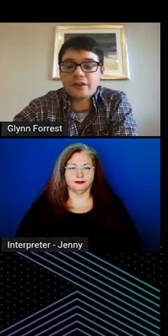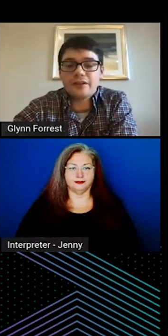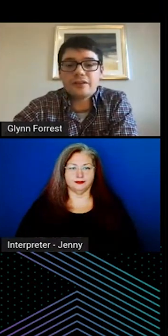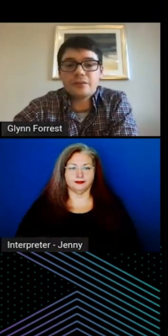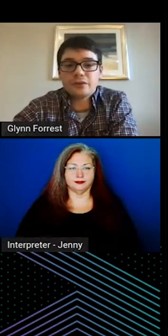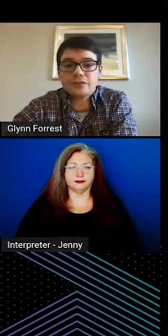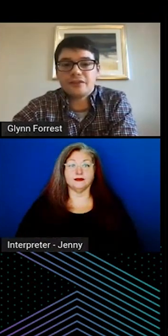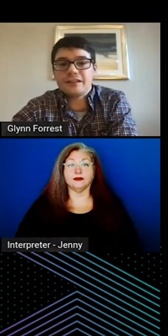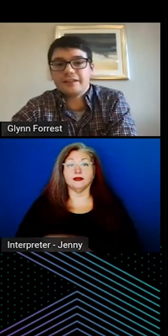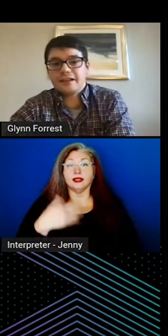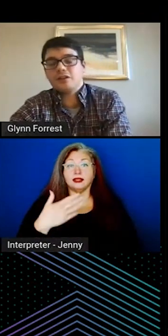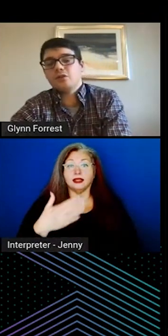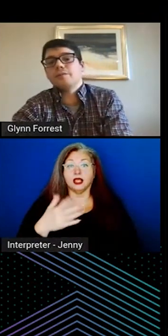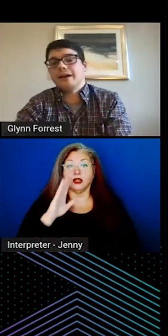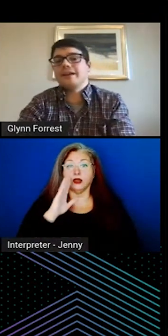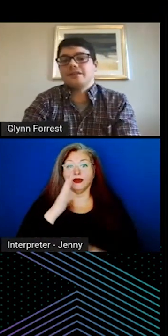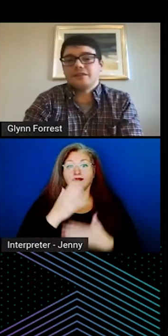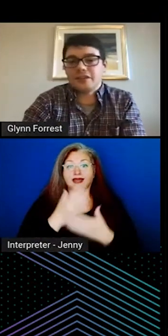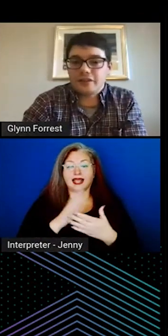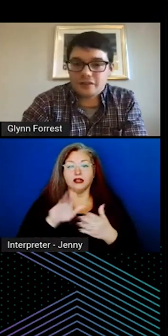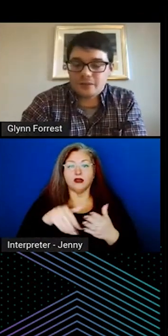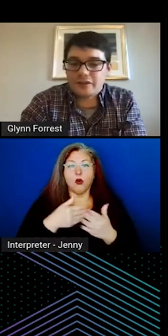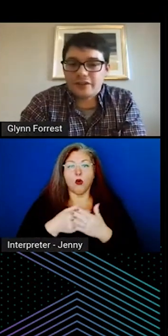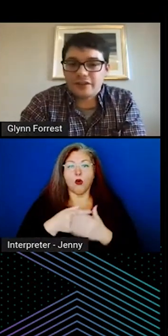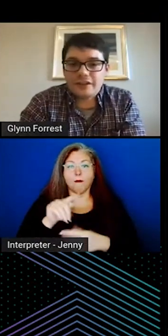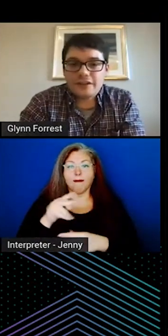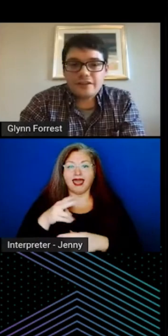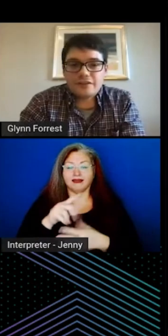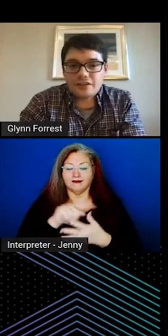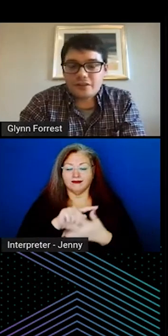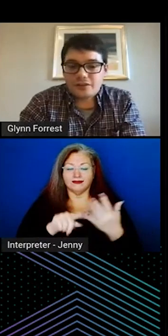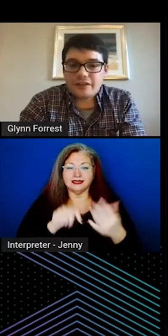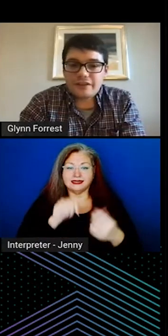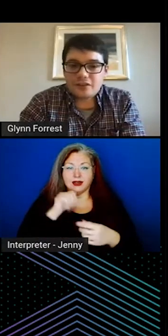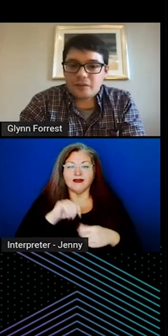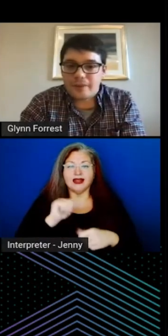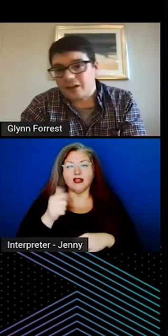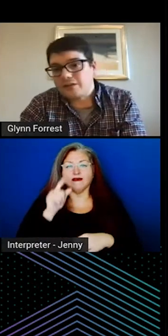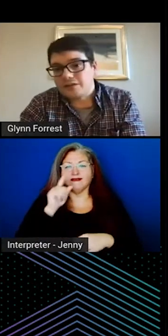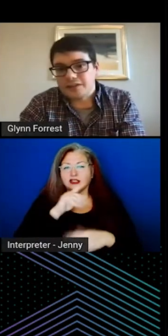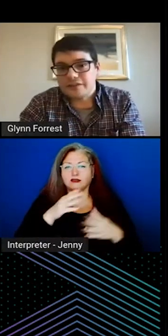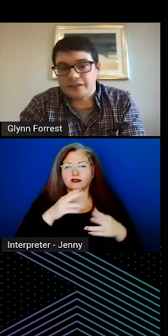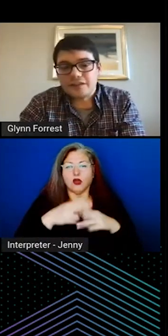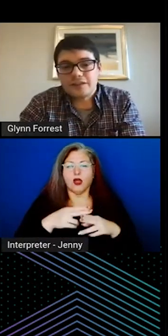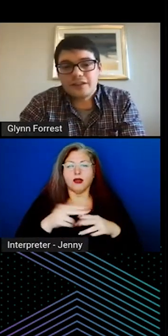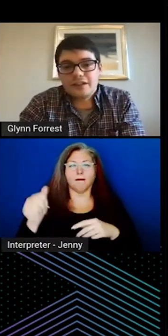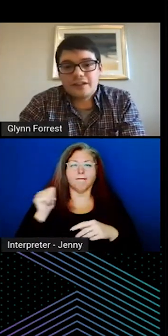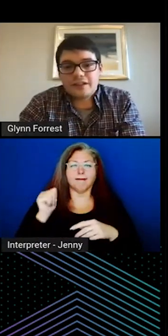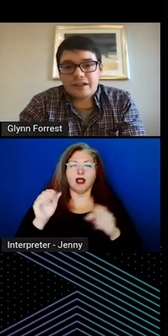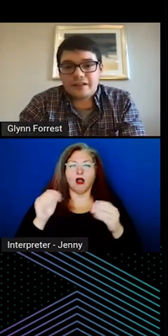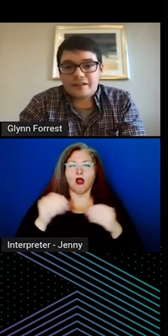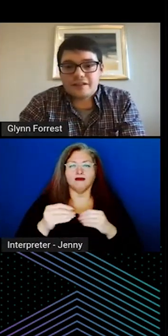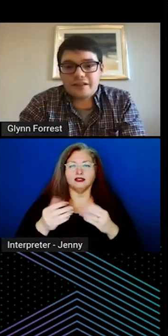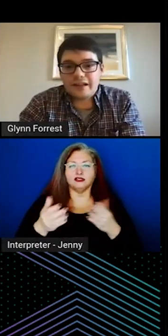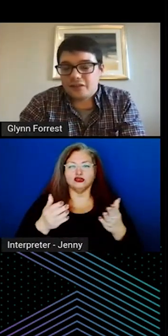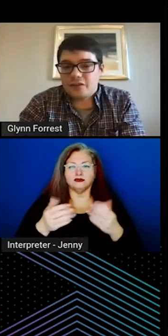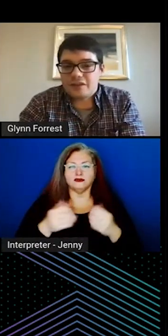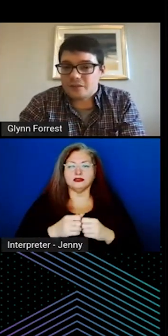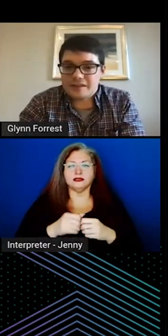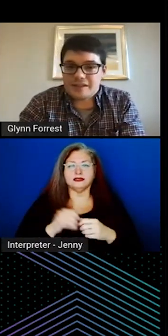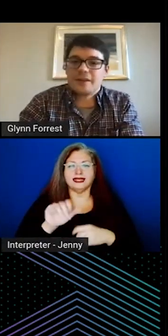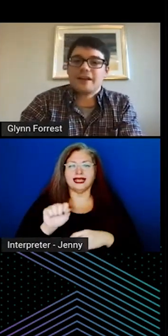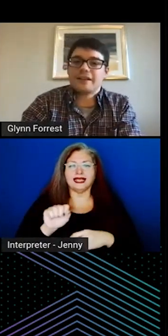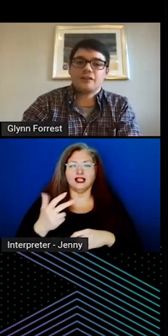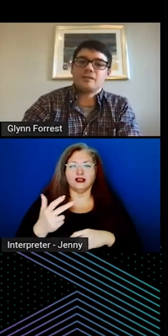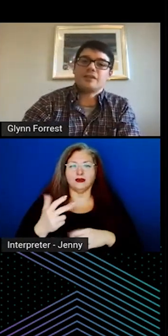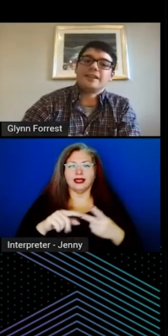Now here, we're going to validate a whole path of secrets. We have another fictional service called the back office service that has S3 as well